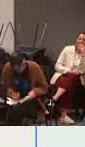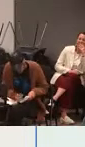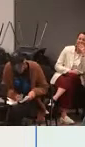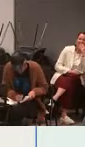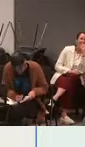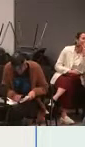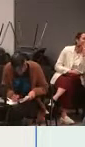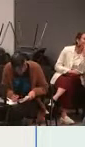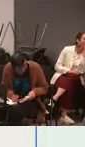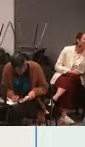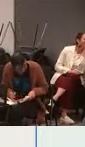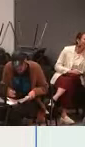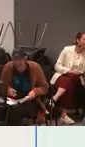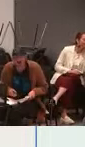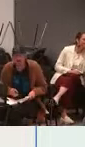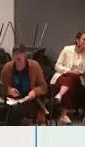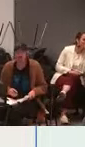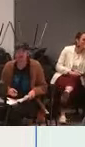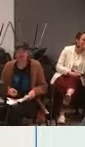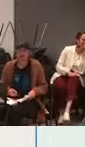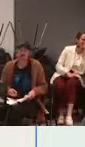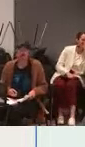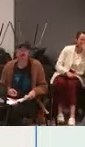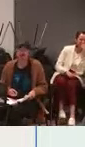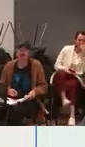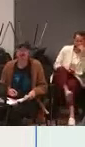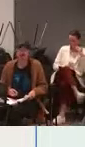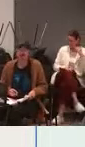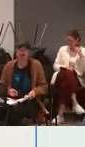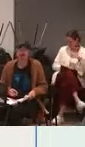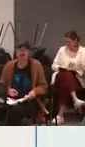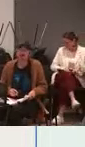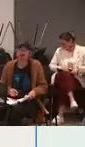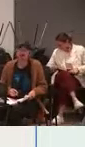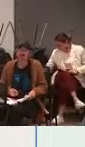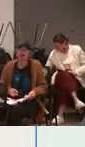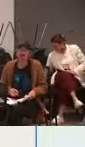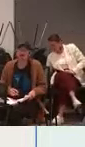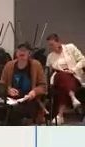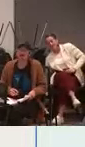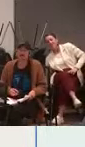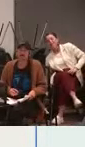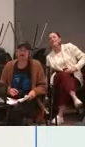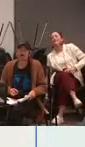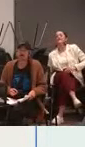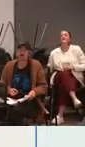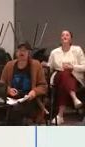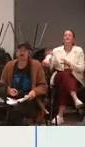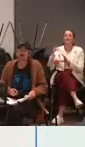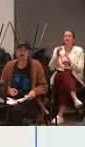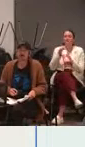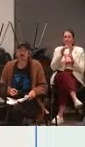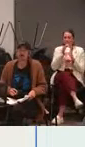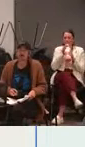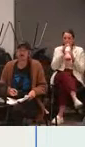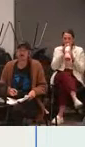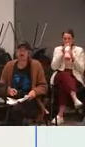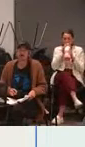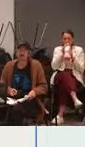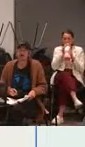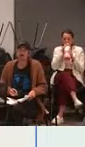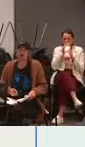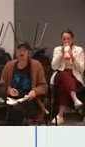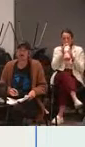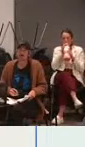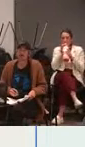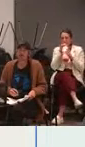math resource center where they work with college tutors for their college level math classes. And that's also when they have their club meetings. It's basically 3